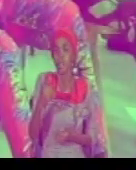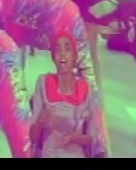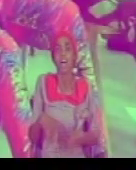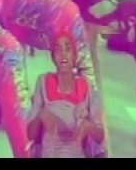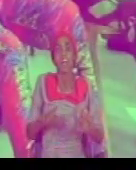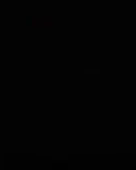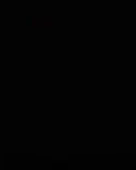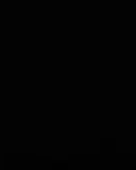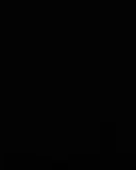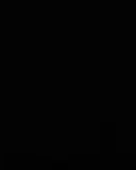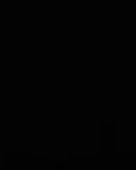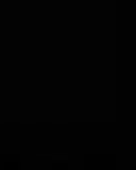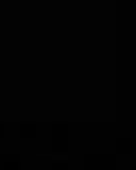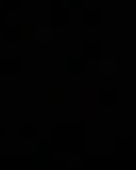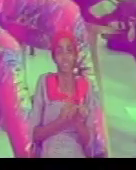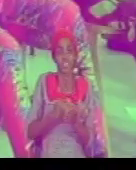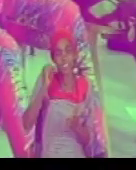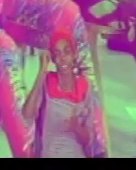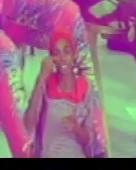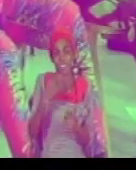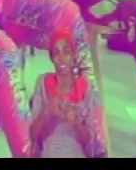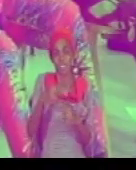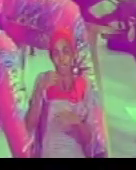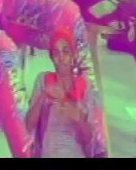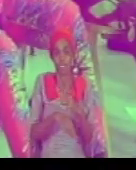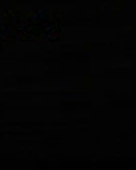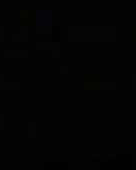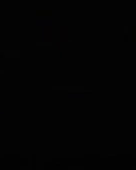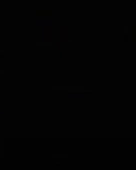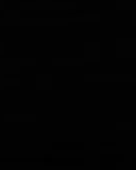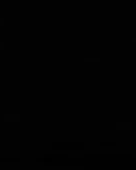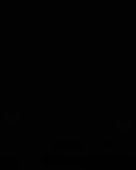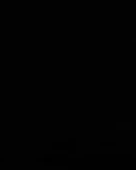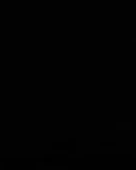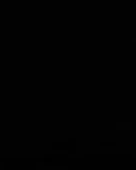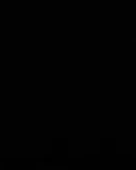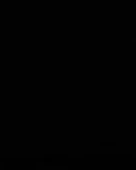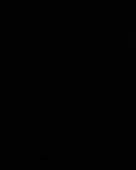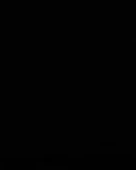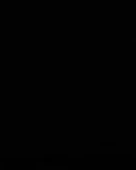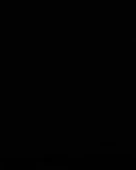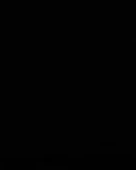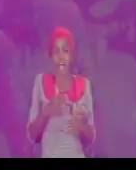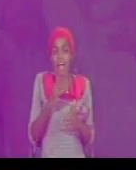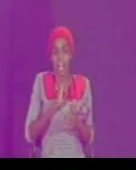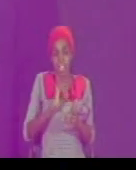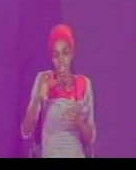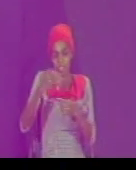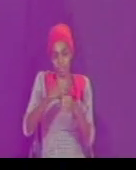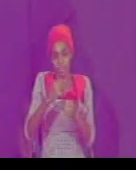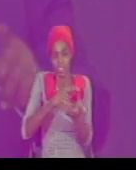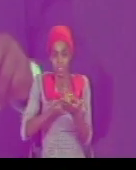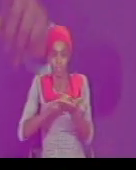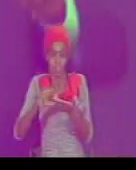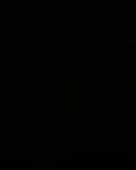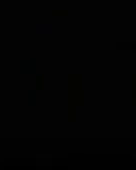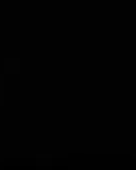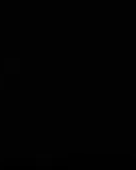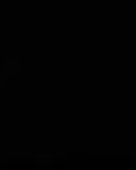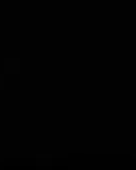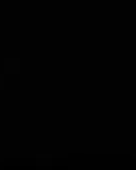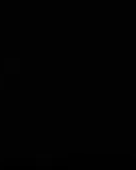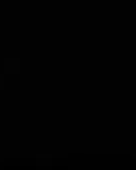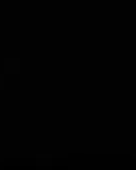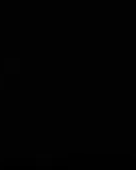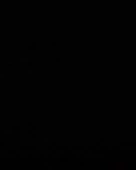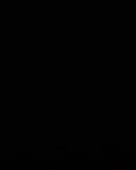They said, I got a verse for what I'm doing now. They were saying, and they were looking for